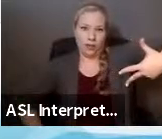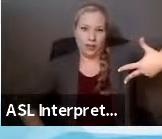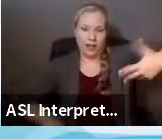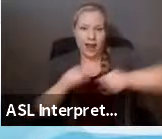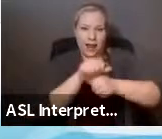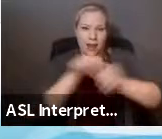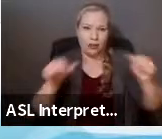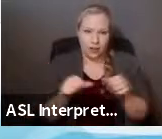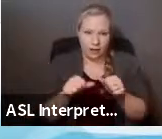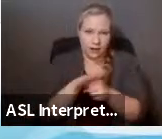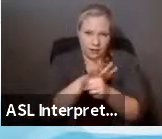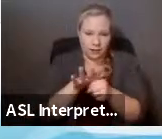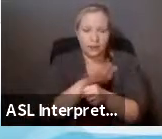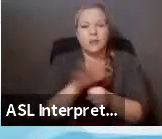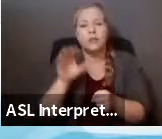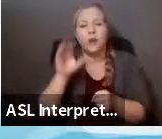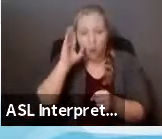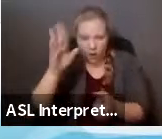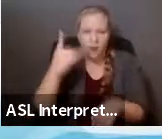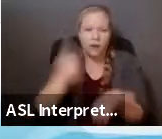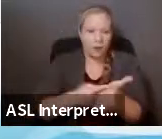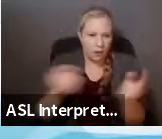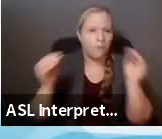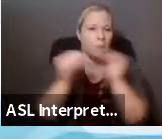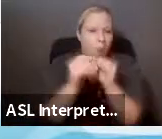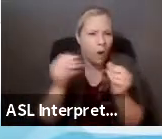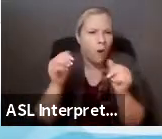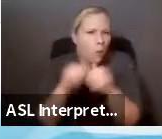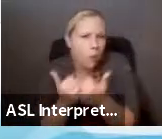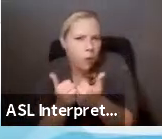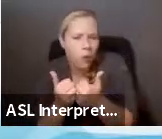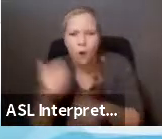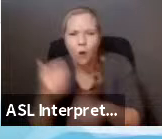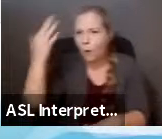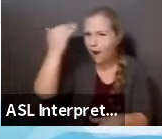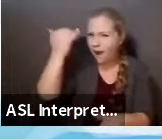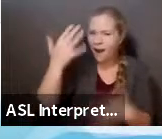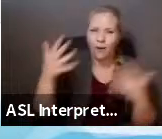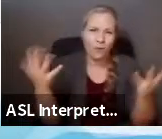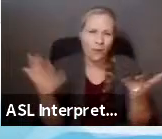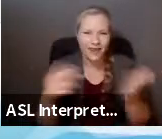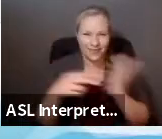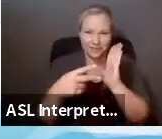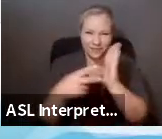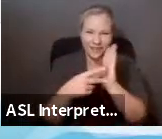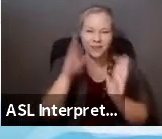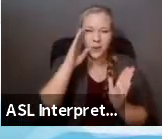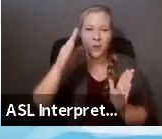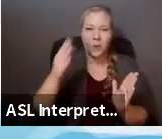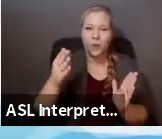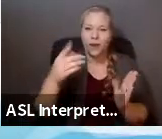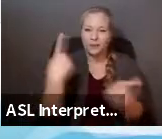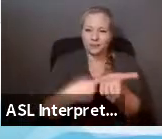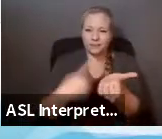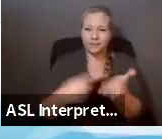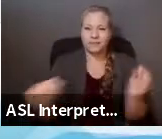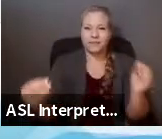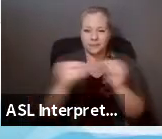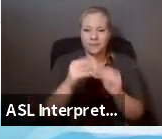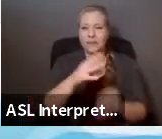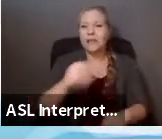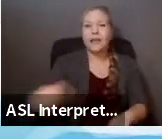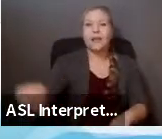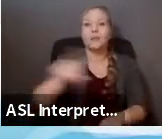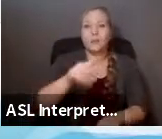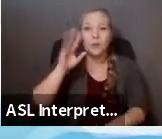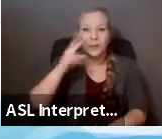means. So let's dive in, and I want to, when we get to that, I'll welcome some comments from you all who are very familiar